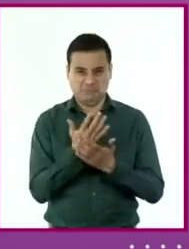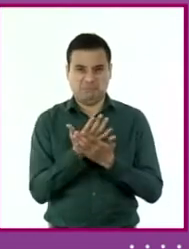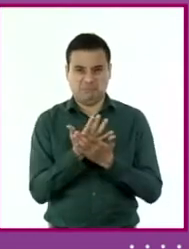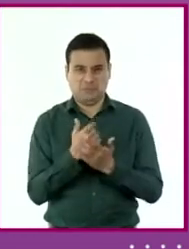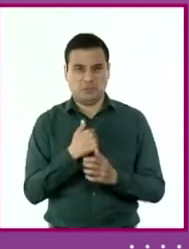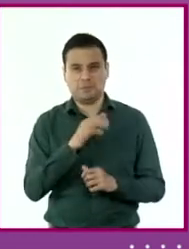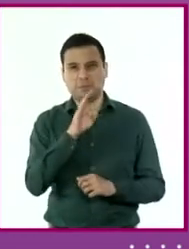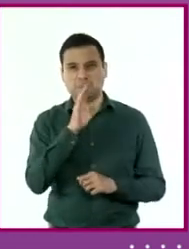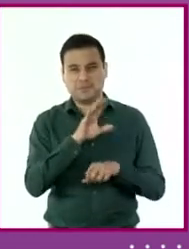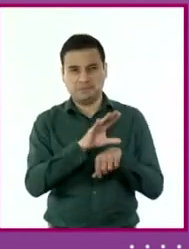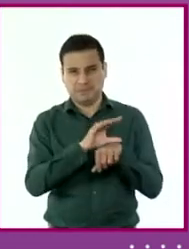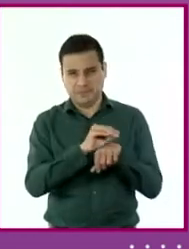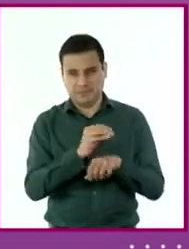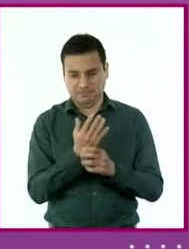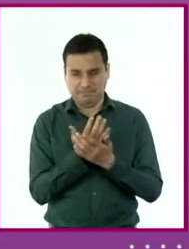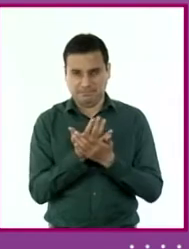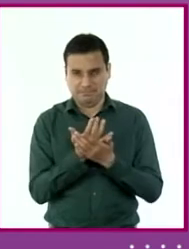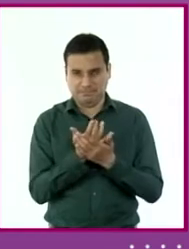permission.